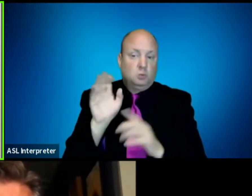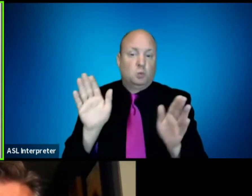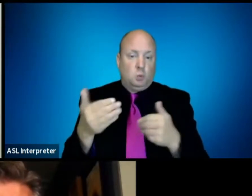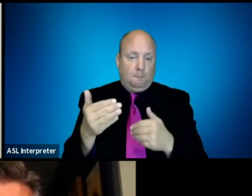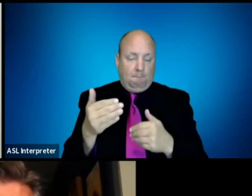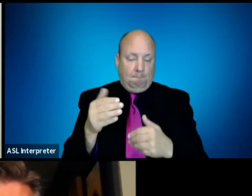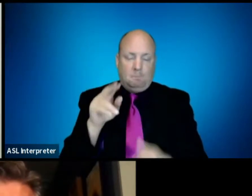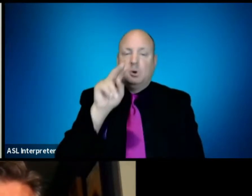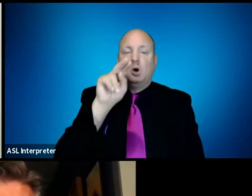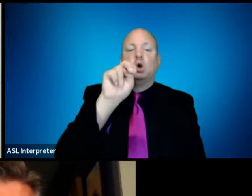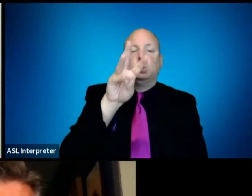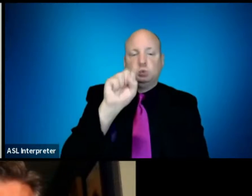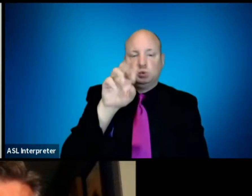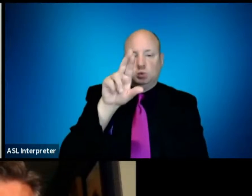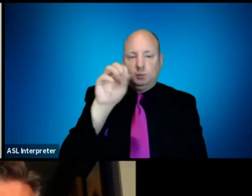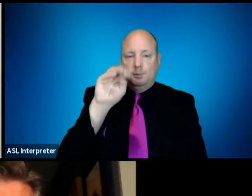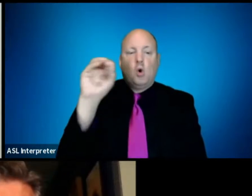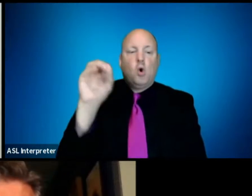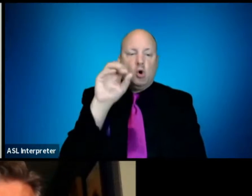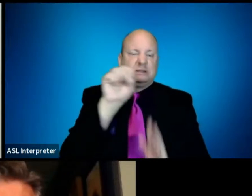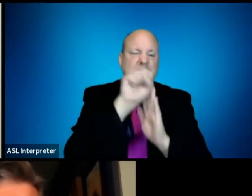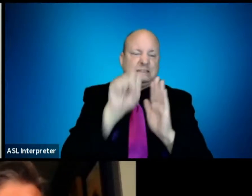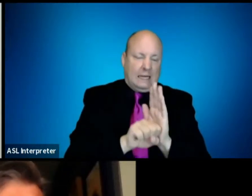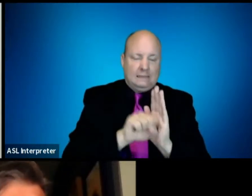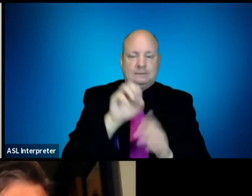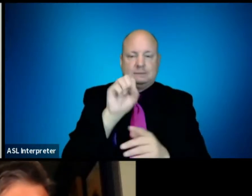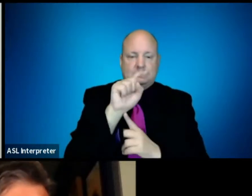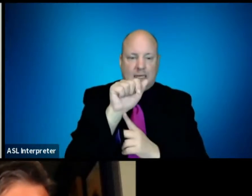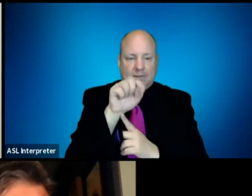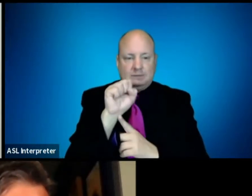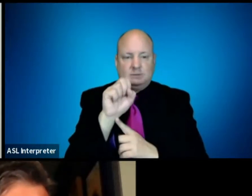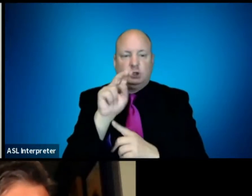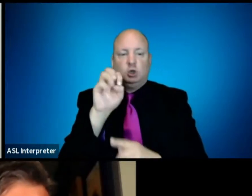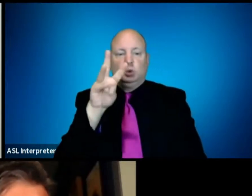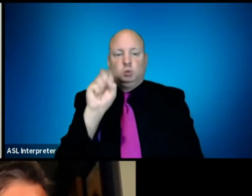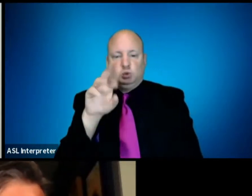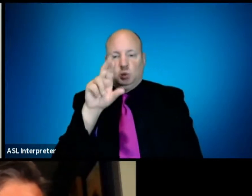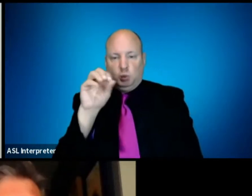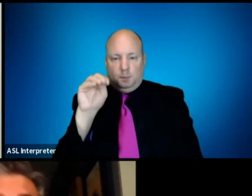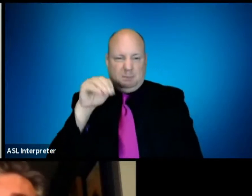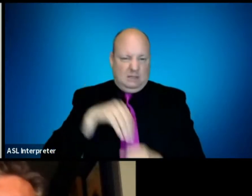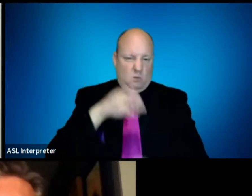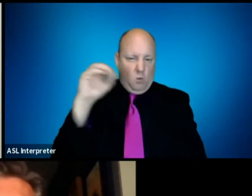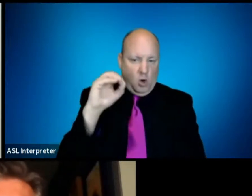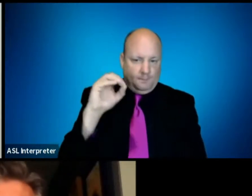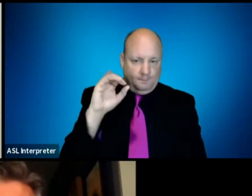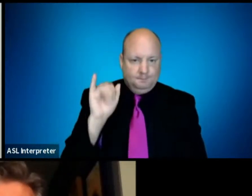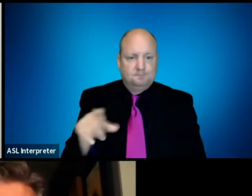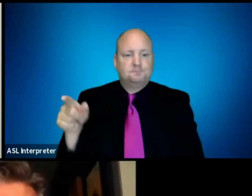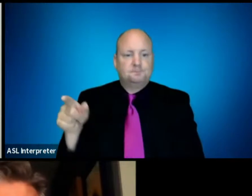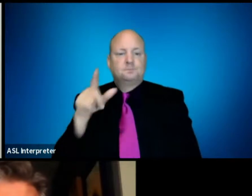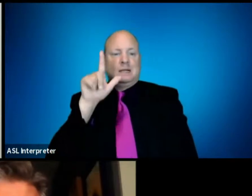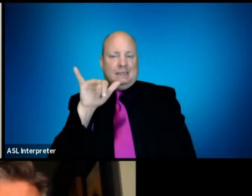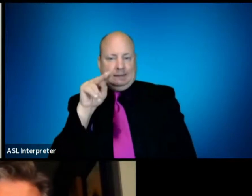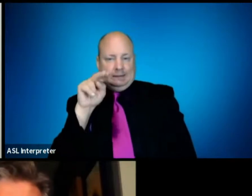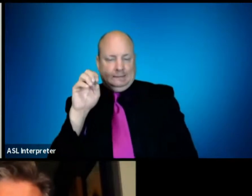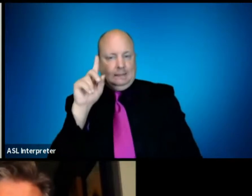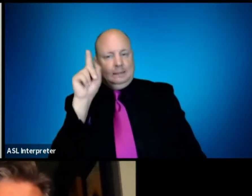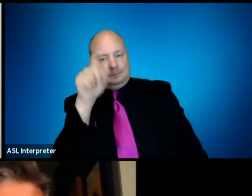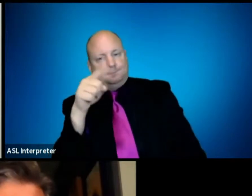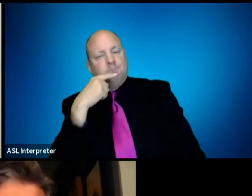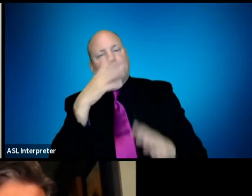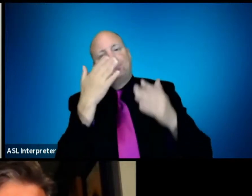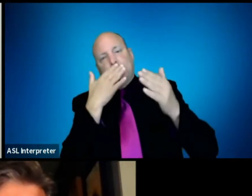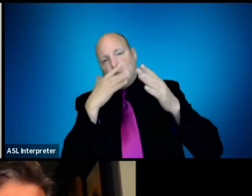Lynn? Hi, sorry, scrambling to get to unmute myself. Thanks for taking my question. Dr. Sidelinger, I'd like to